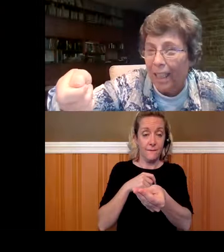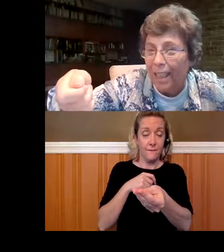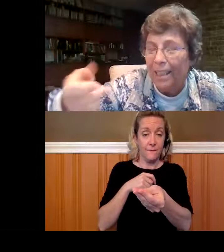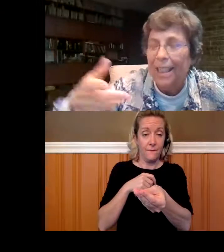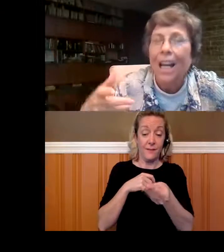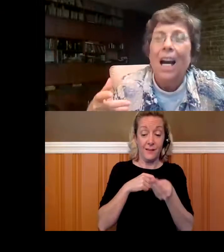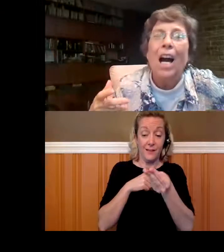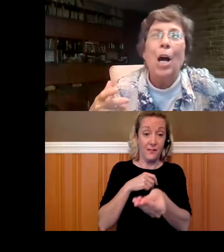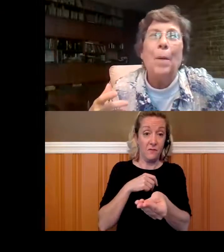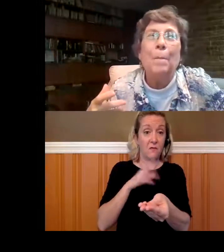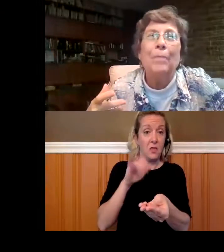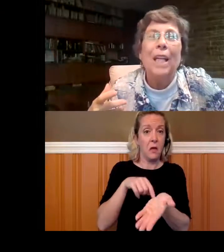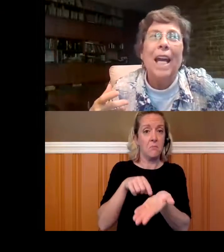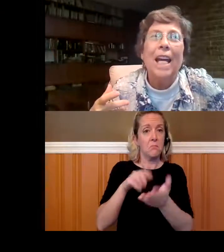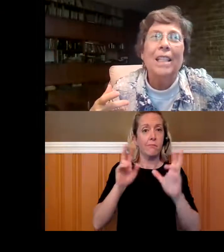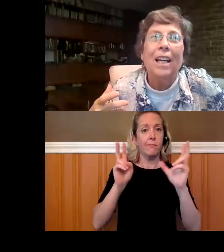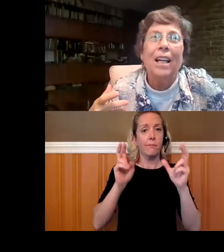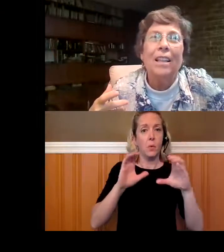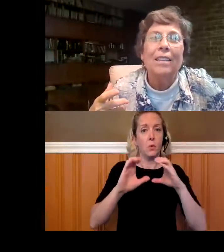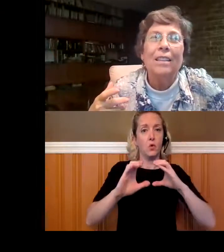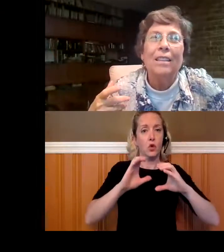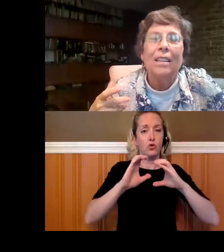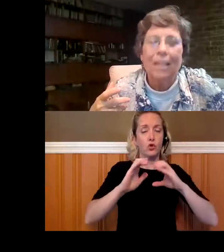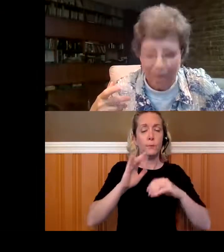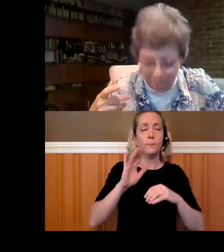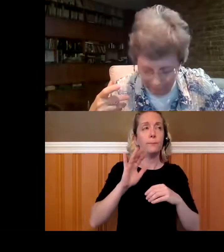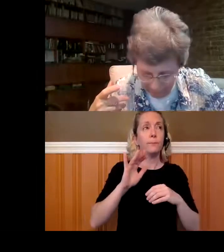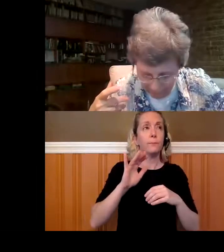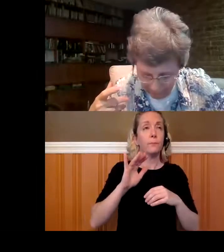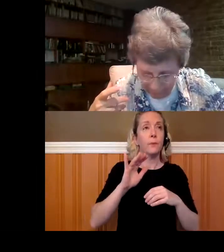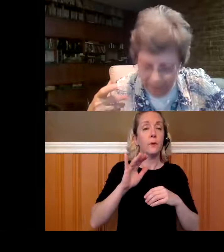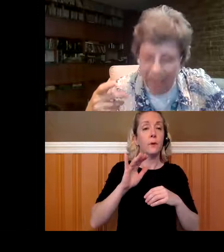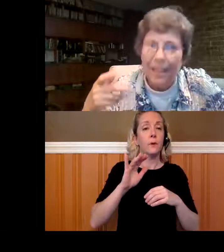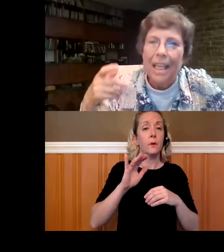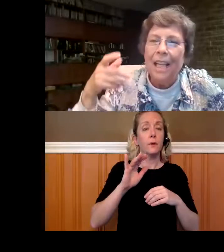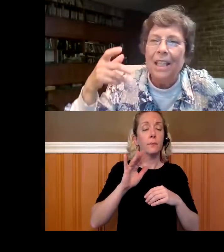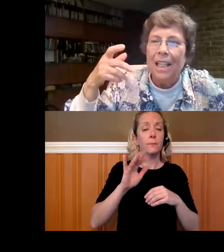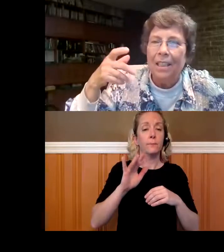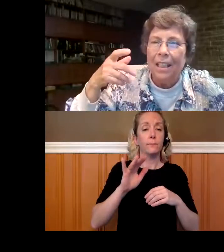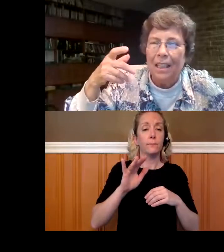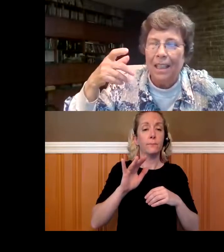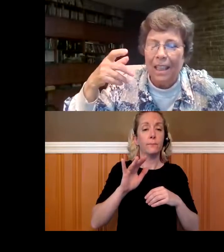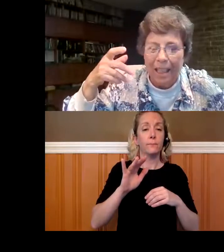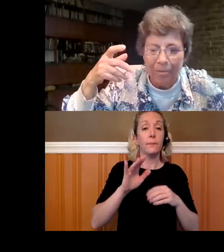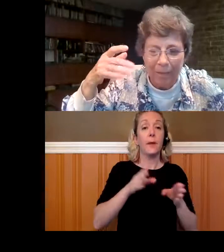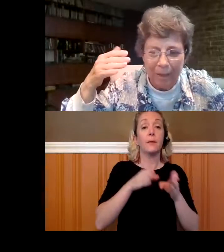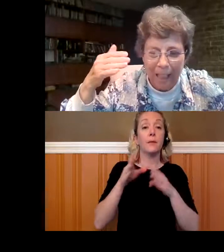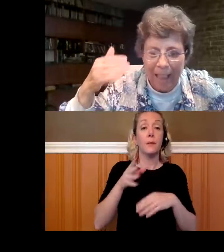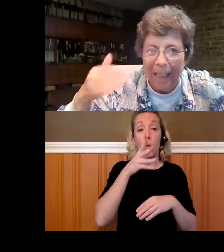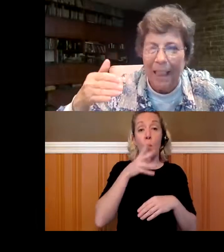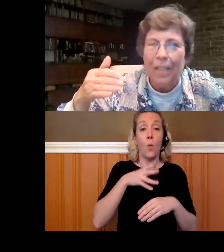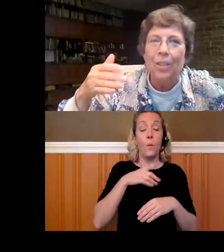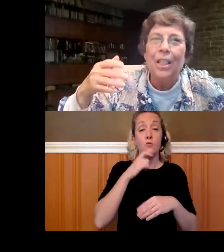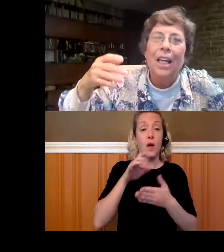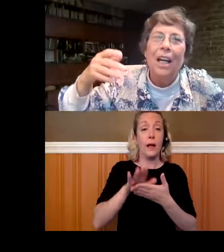And at the end, the lady at the cleaners